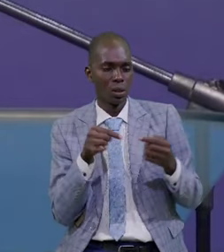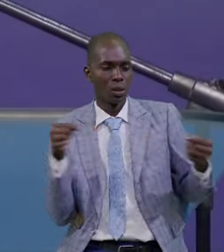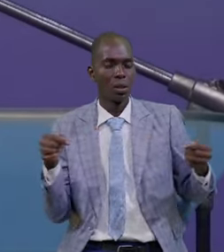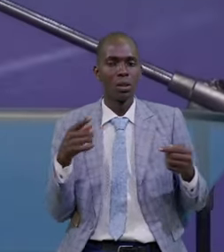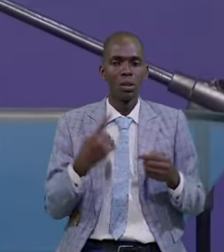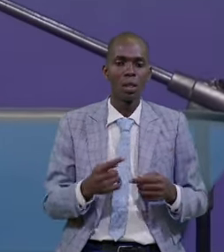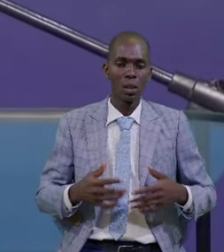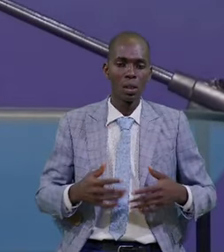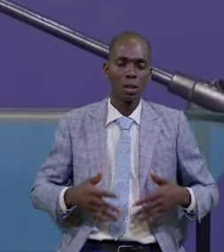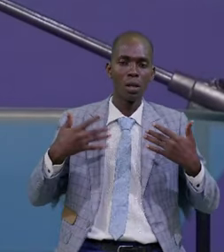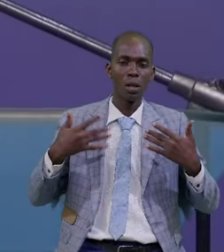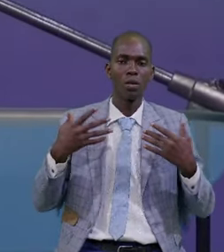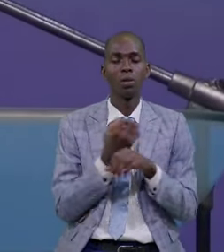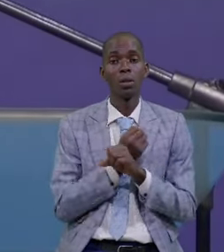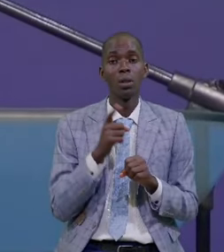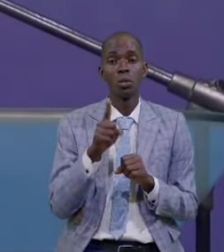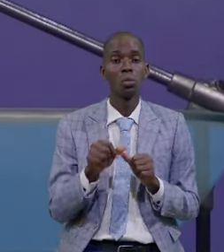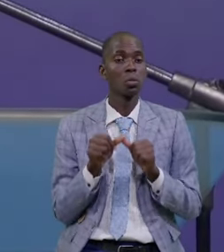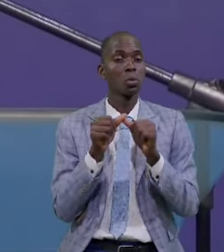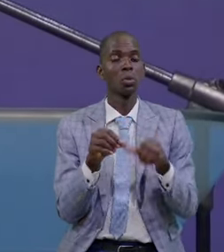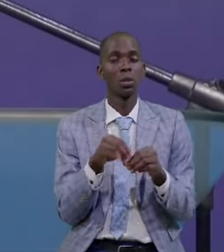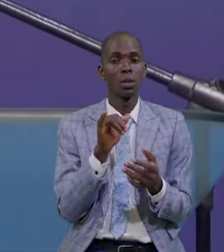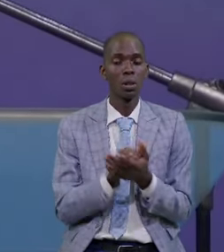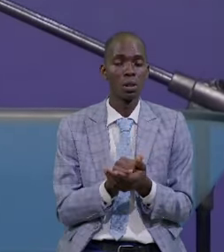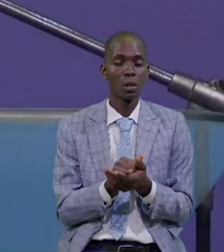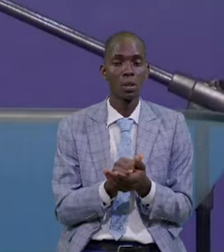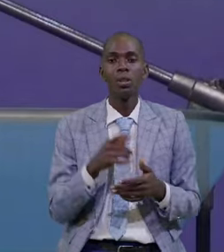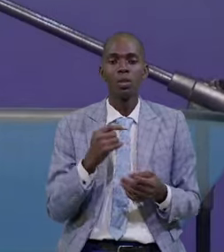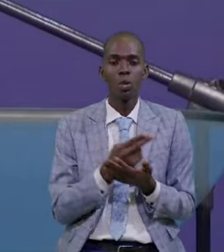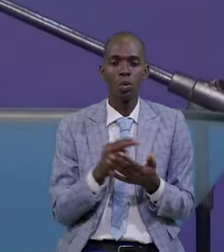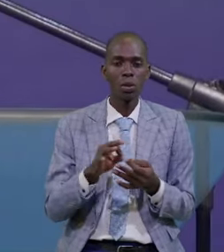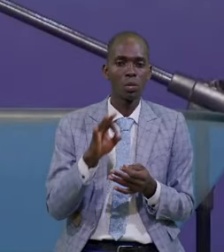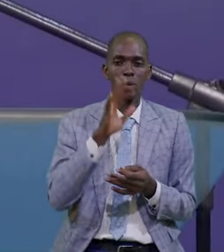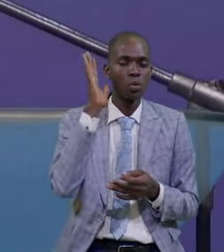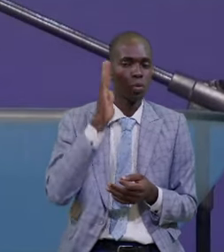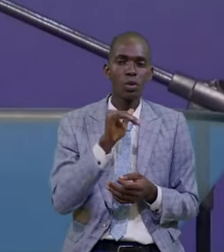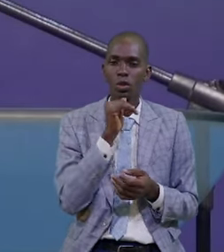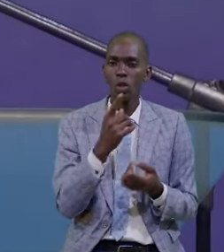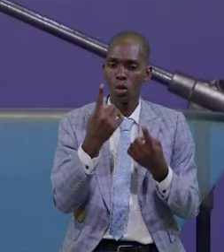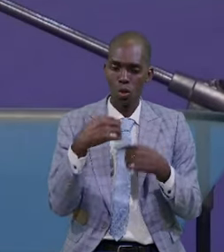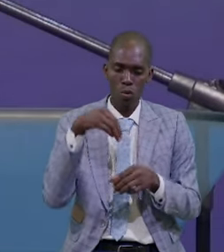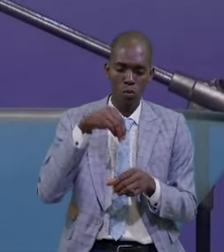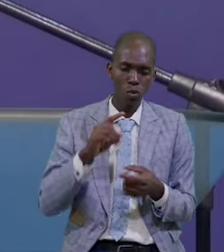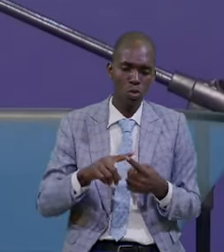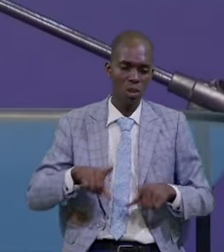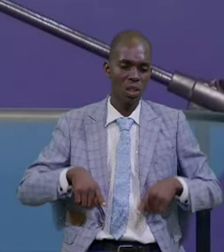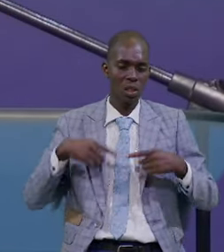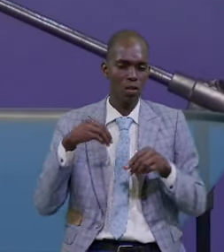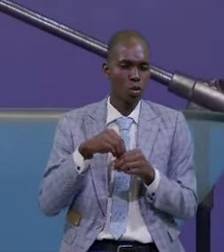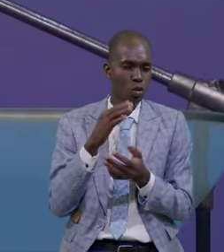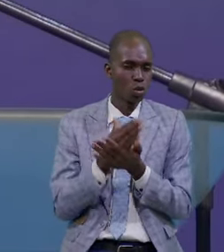salvation. And you are like that. The Holy Ghost will not come and reside in somebody whose